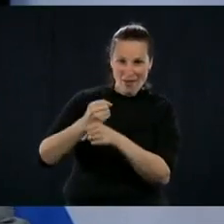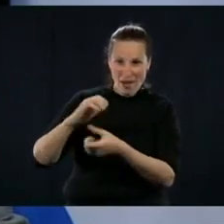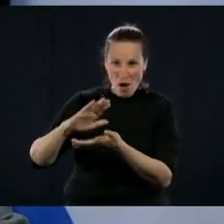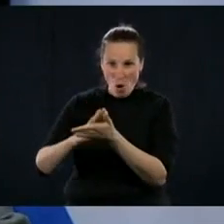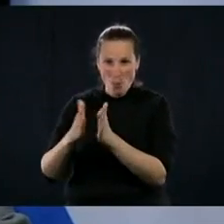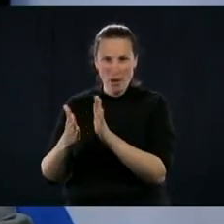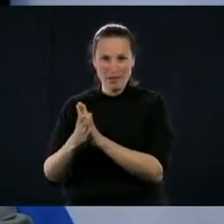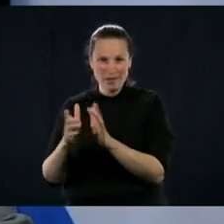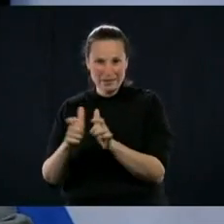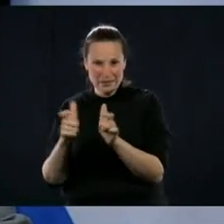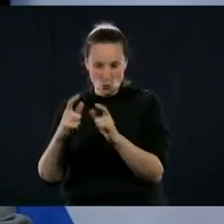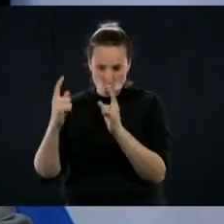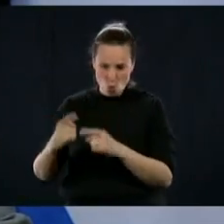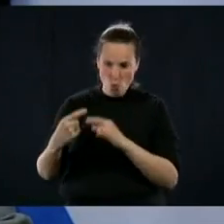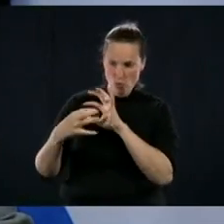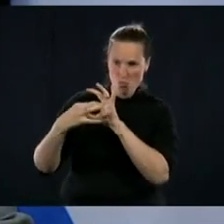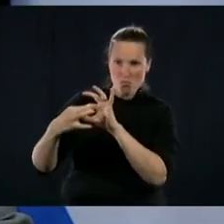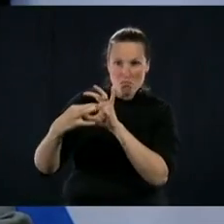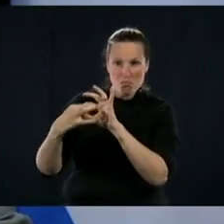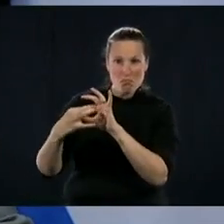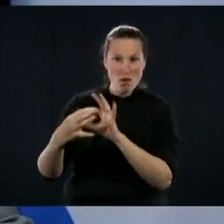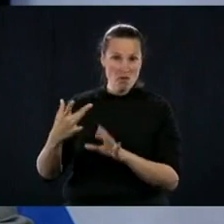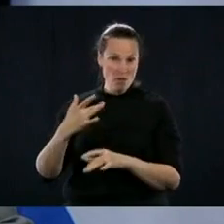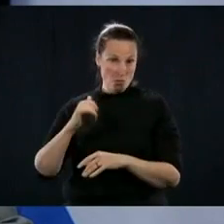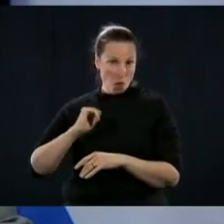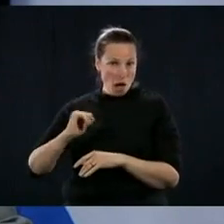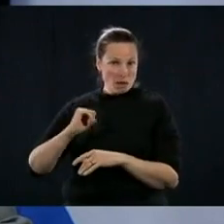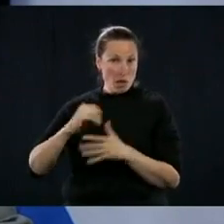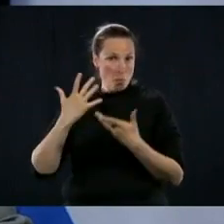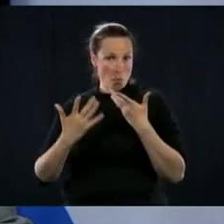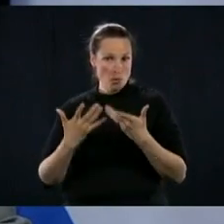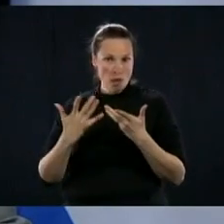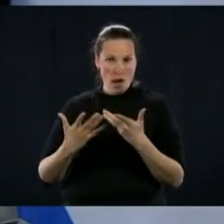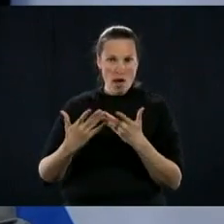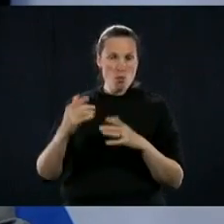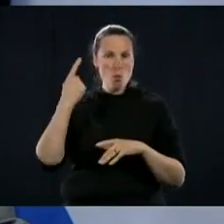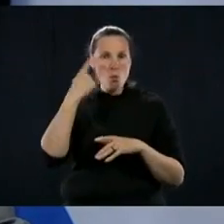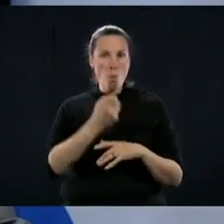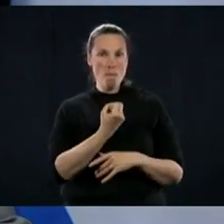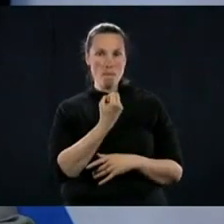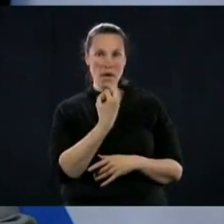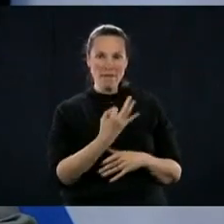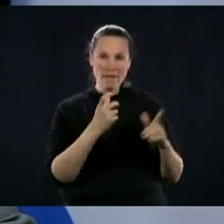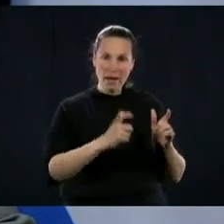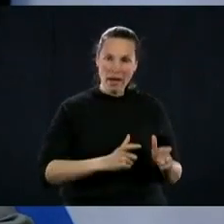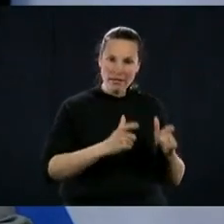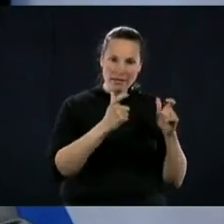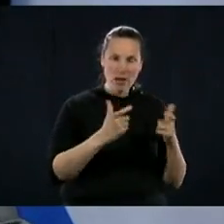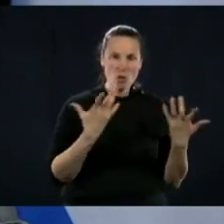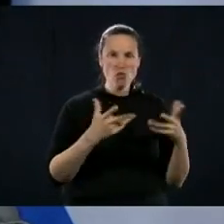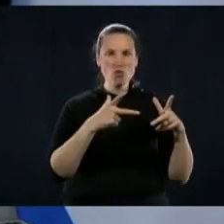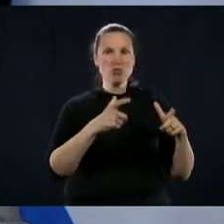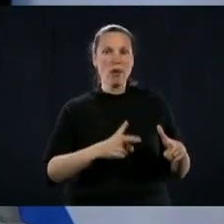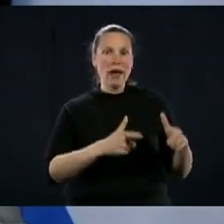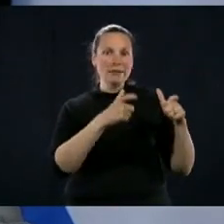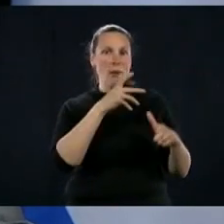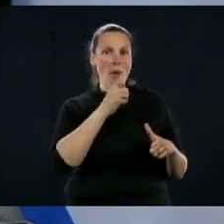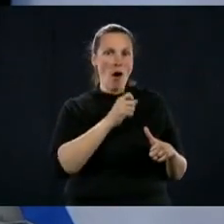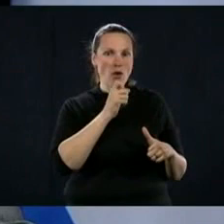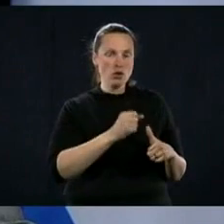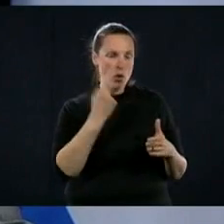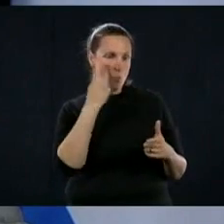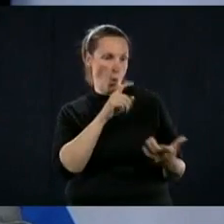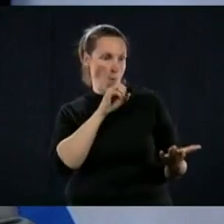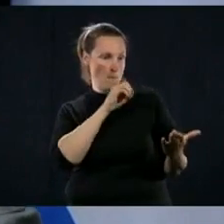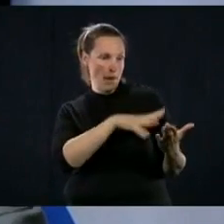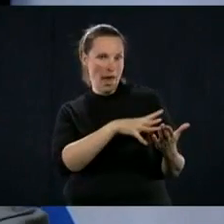January. They've been working with businesses and industries. We have to be able to give guidelines to those private residences or residences